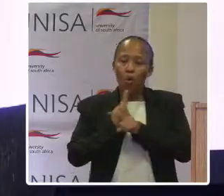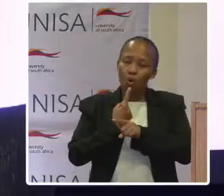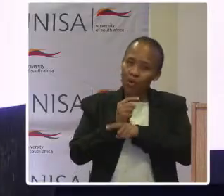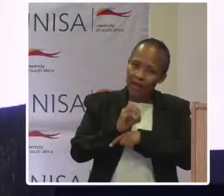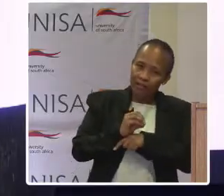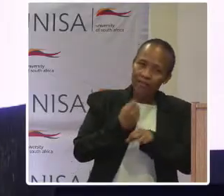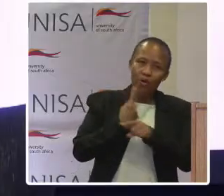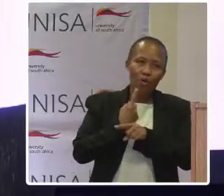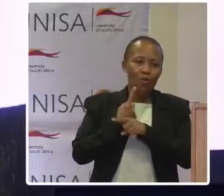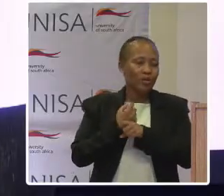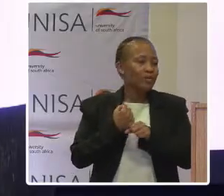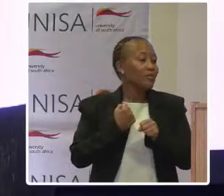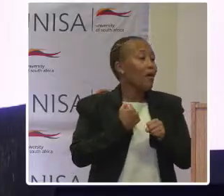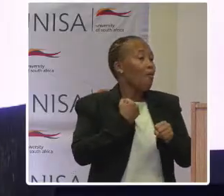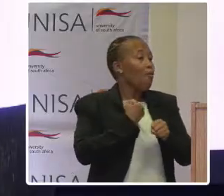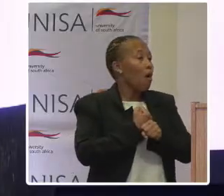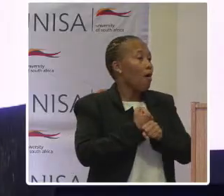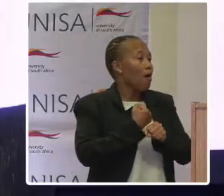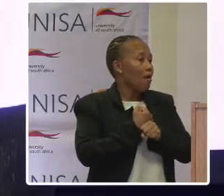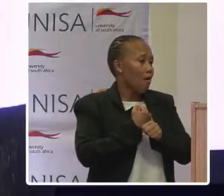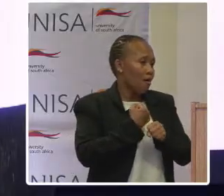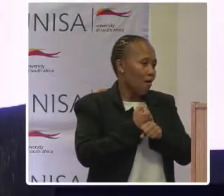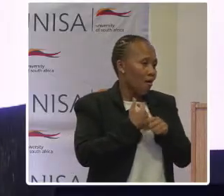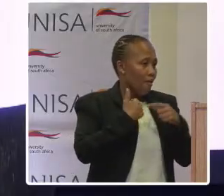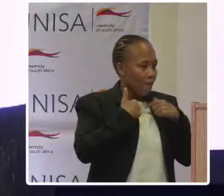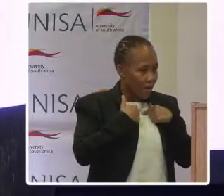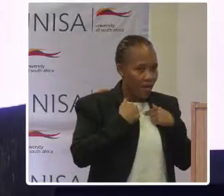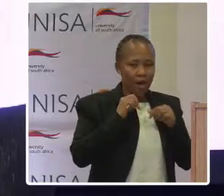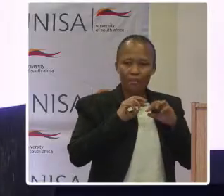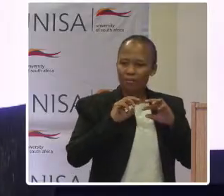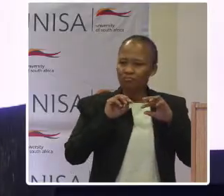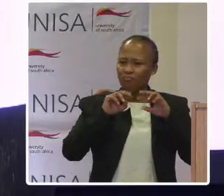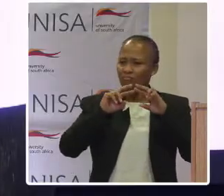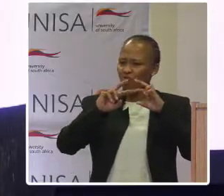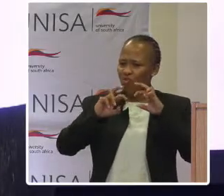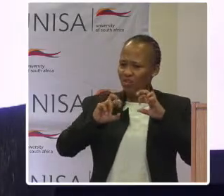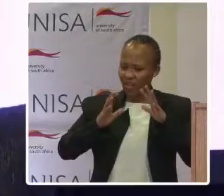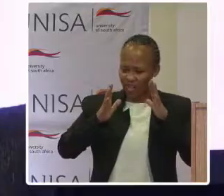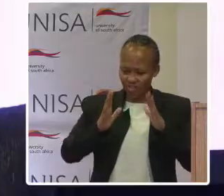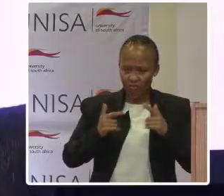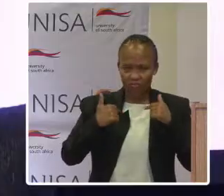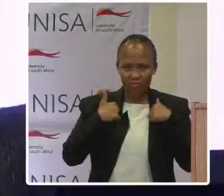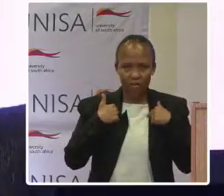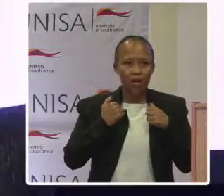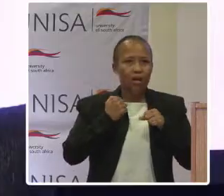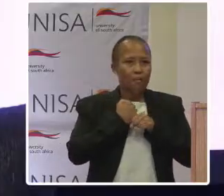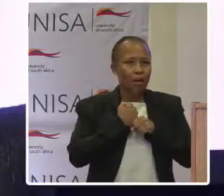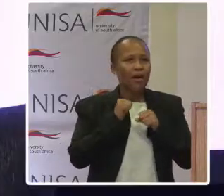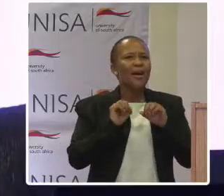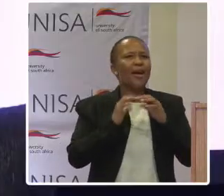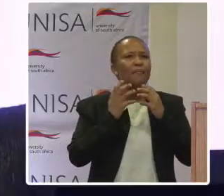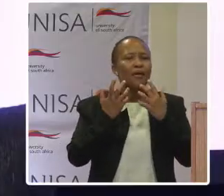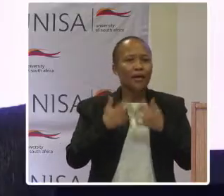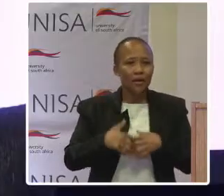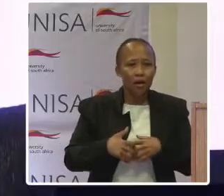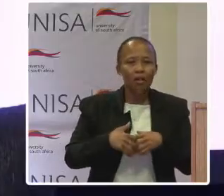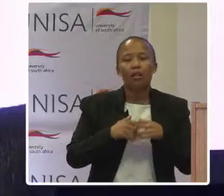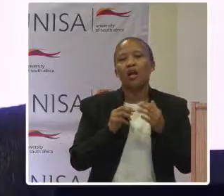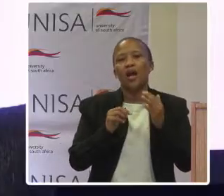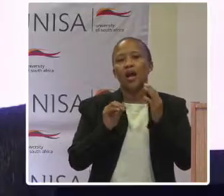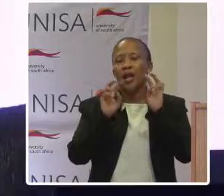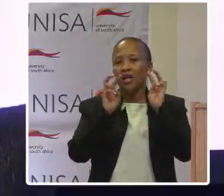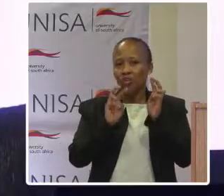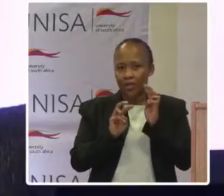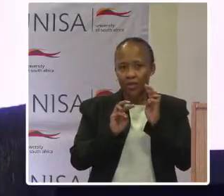I'm part of the CSIR. I'm a research engineer there. My background is mechanical and mechatronics engineering. Right